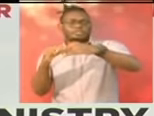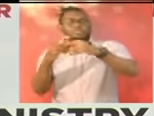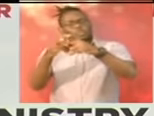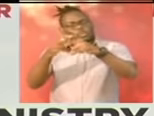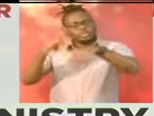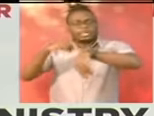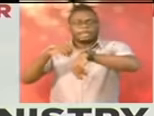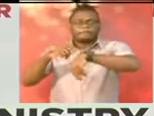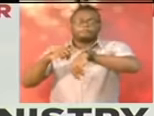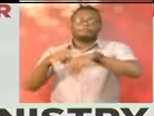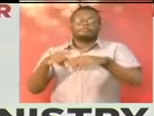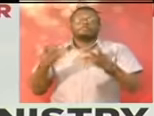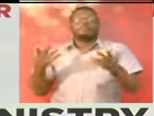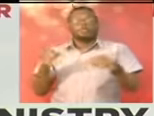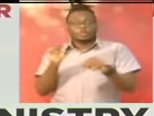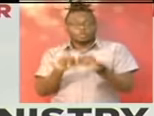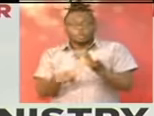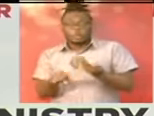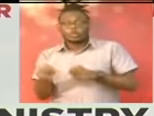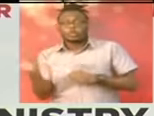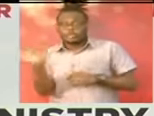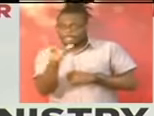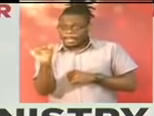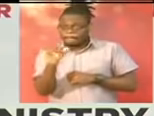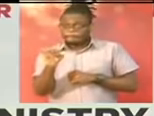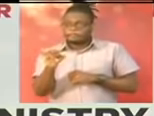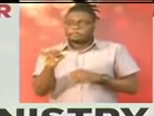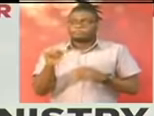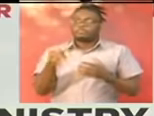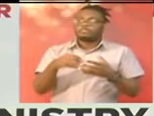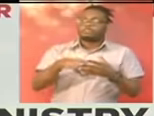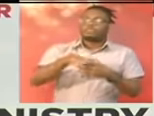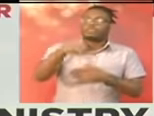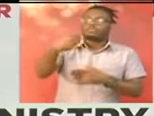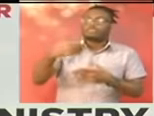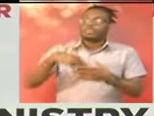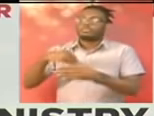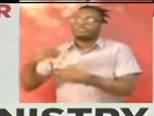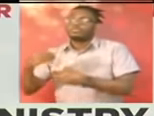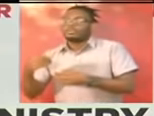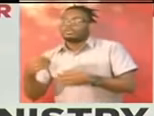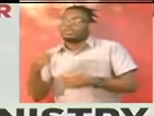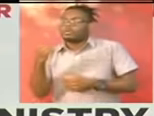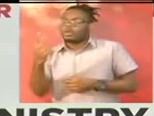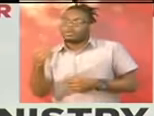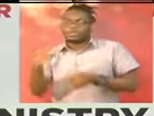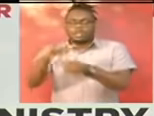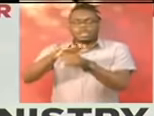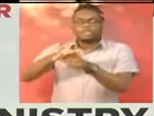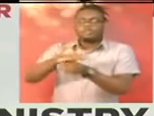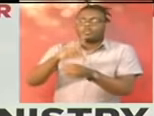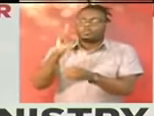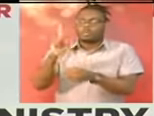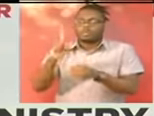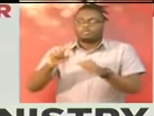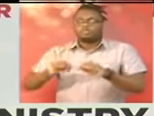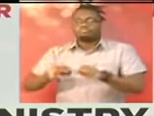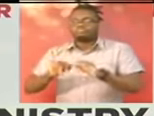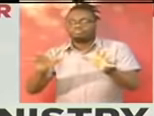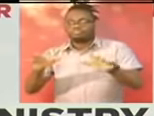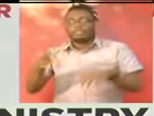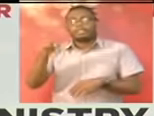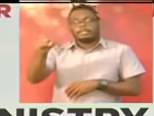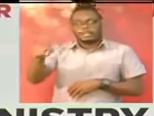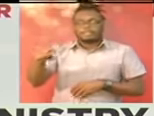go out in large numbers to one particular thing, then that point event would be expected to have a sort of a point